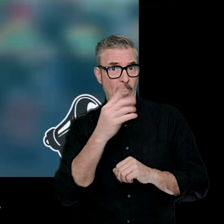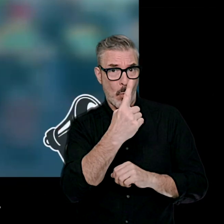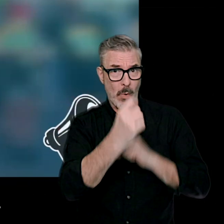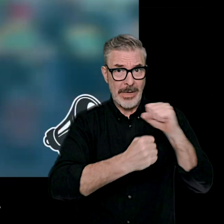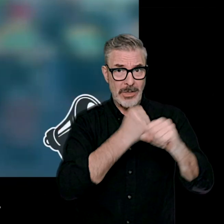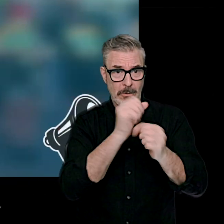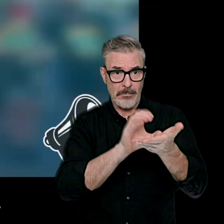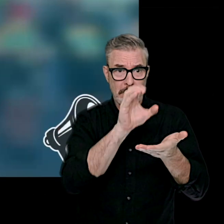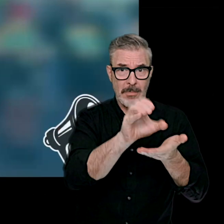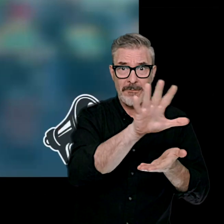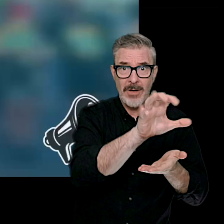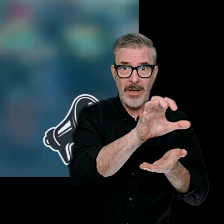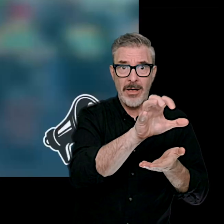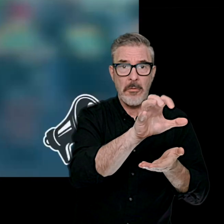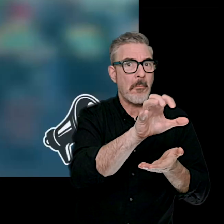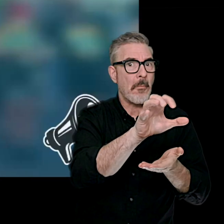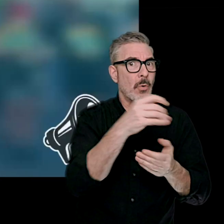week's pay.